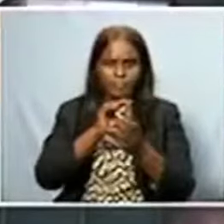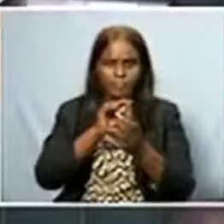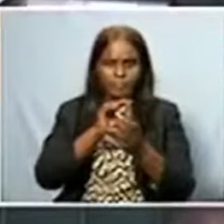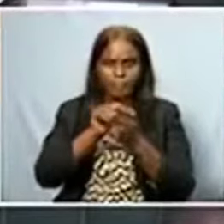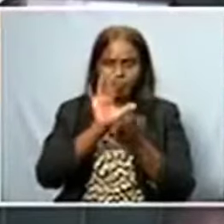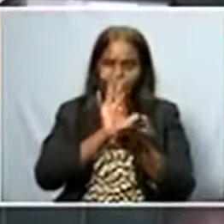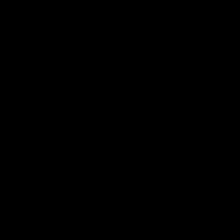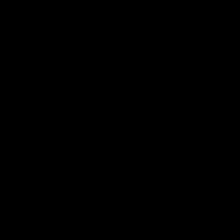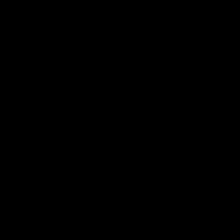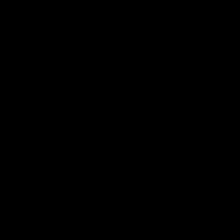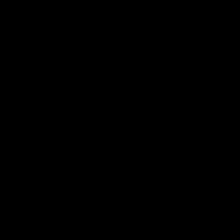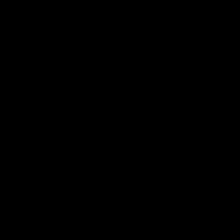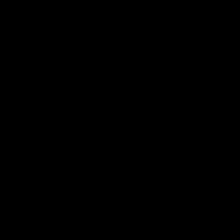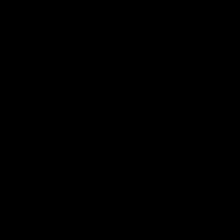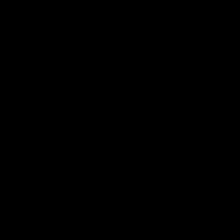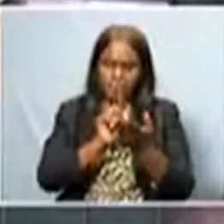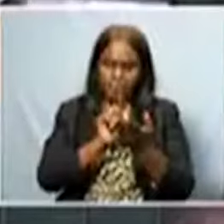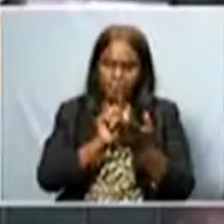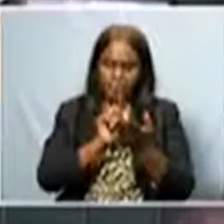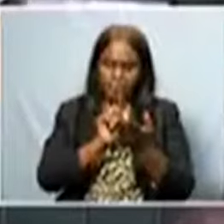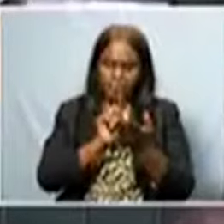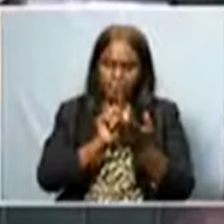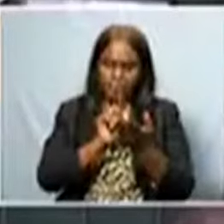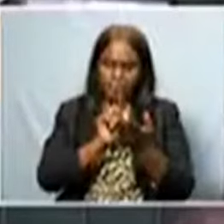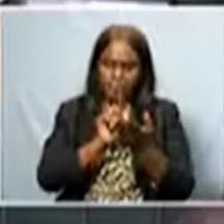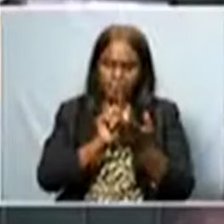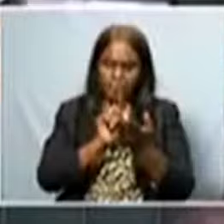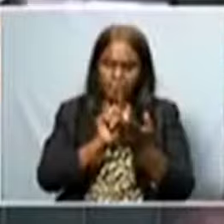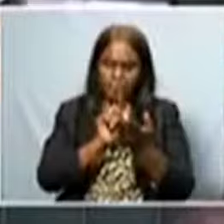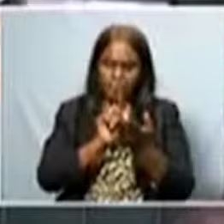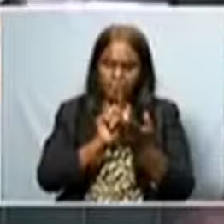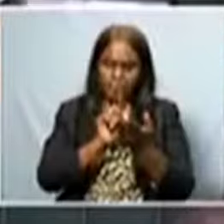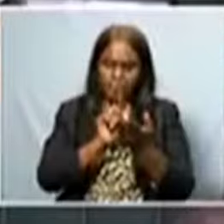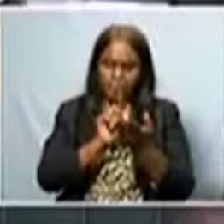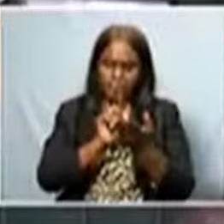on increasing the amount of